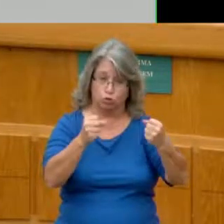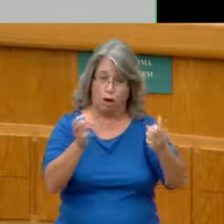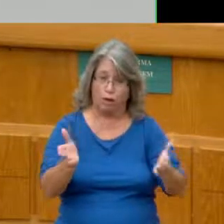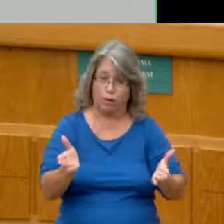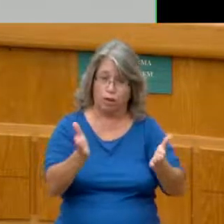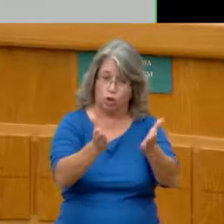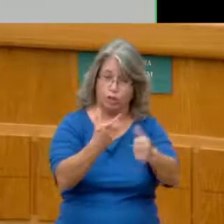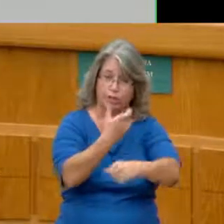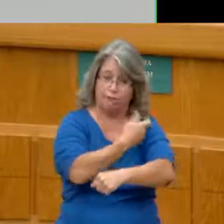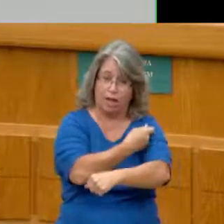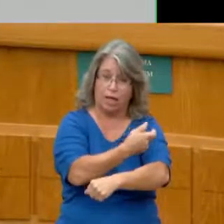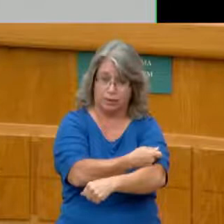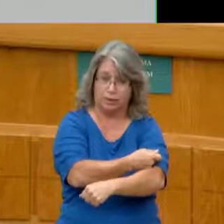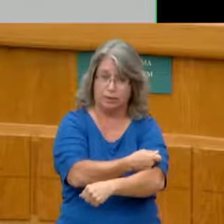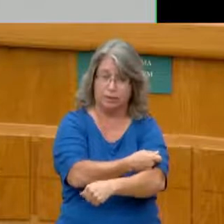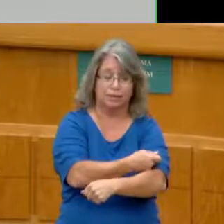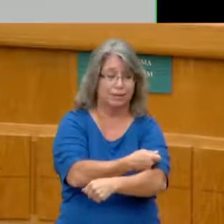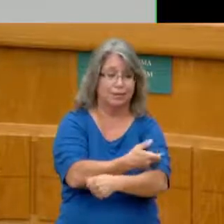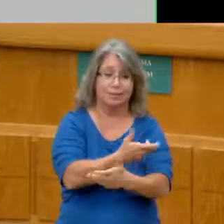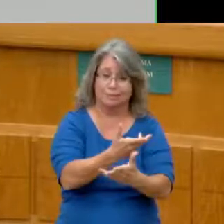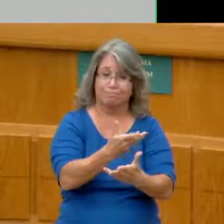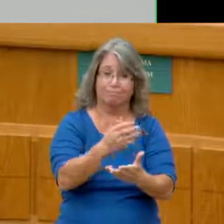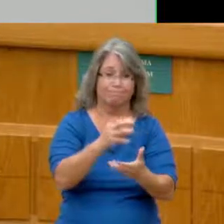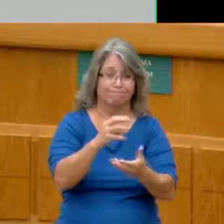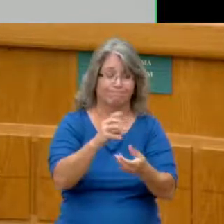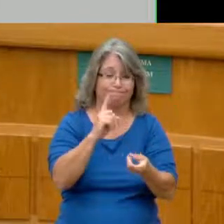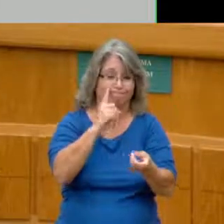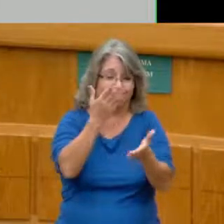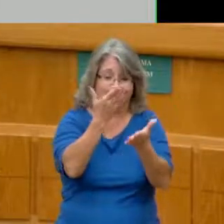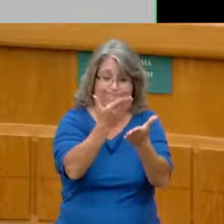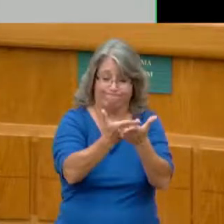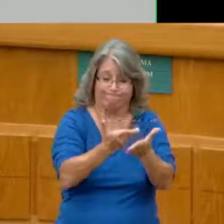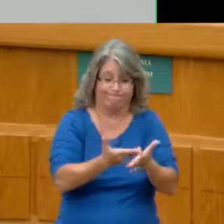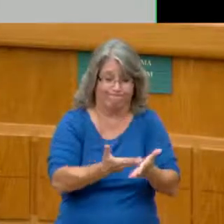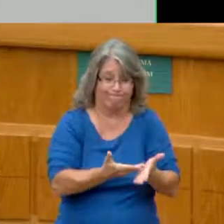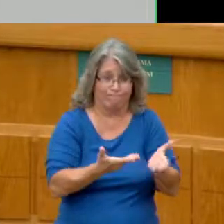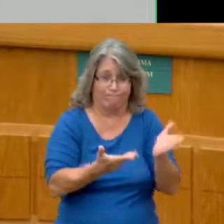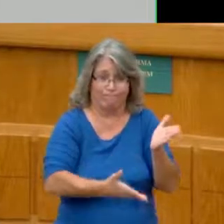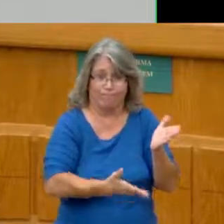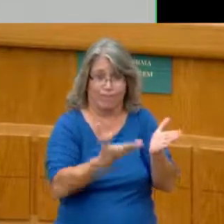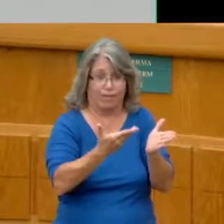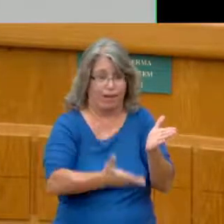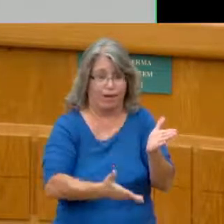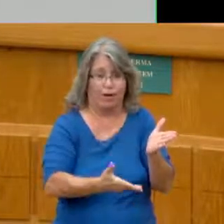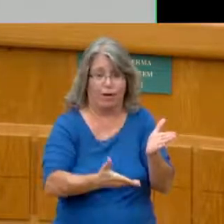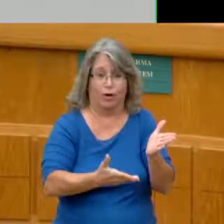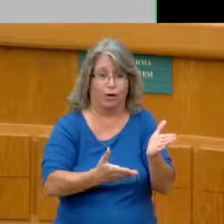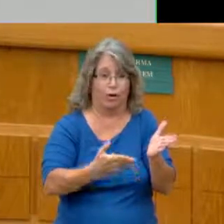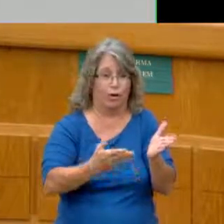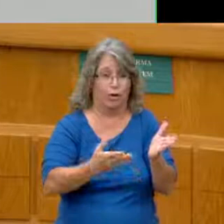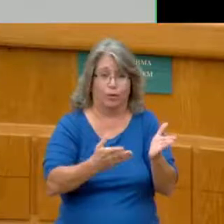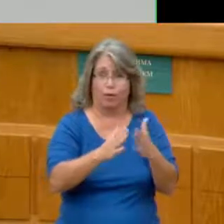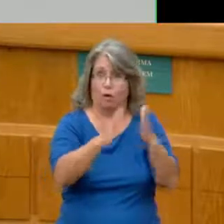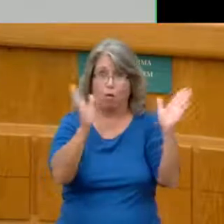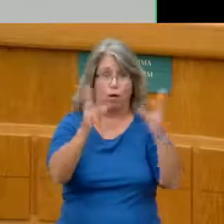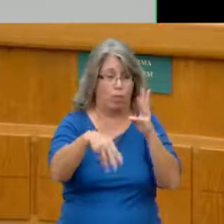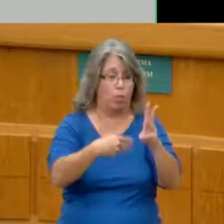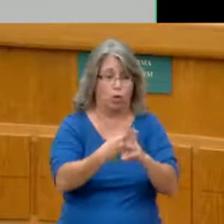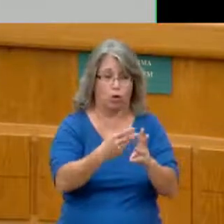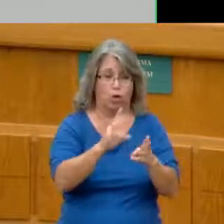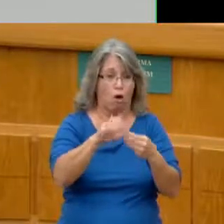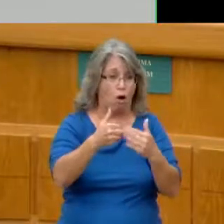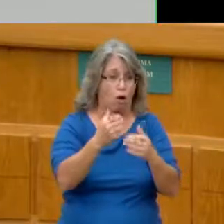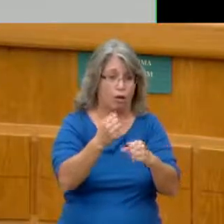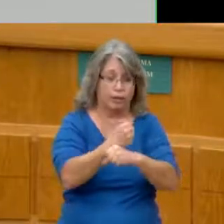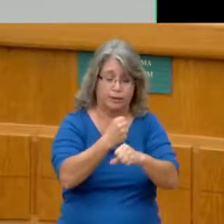vaccinated. The numbers don't lie. Across the world, all the data shows that getting vaccinated makes you much less likely to get COVID, to